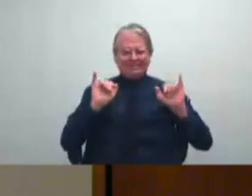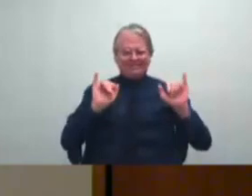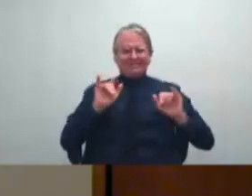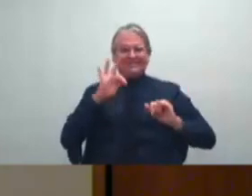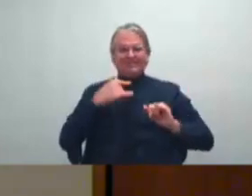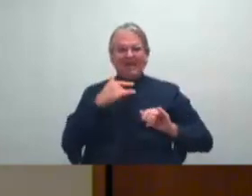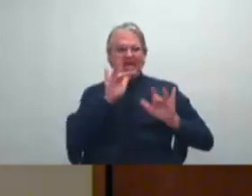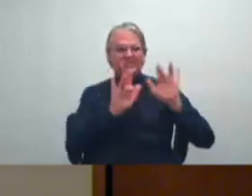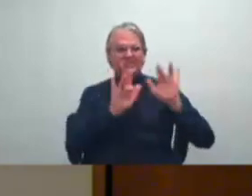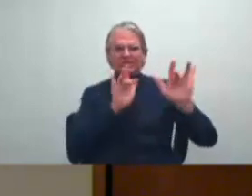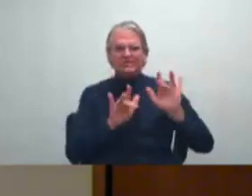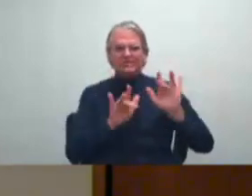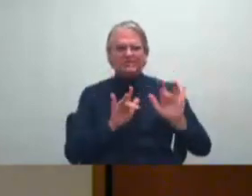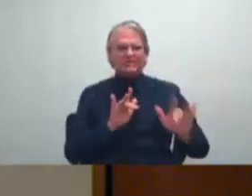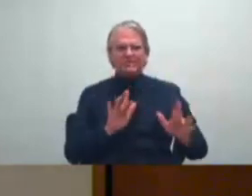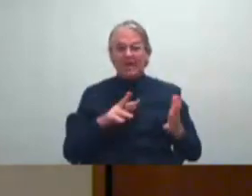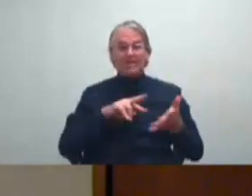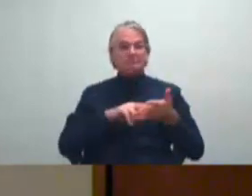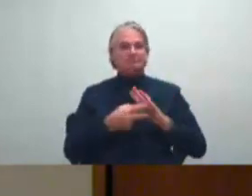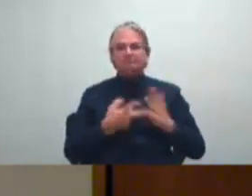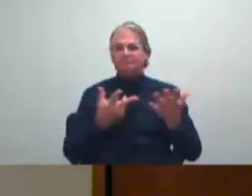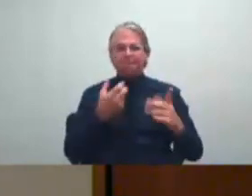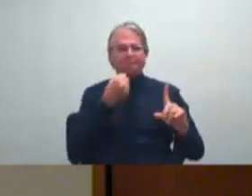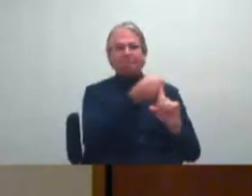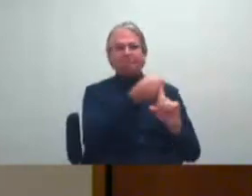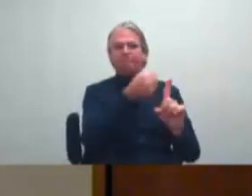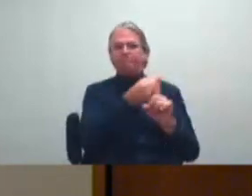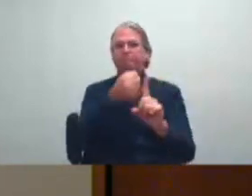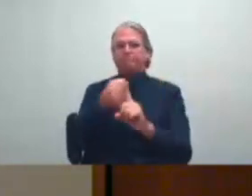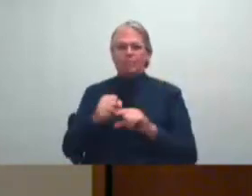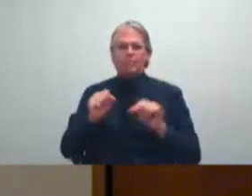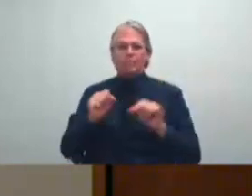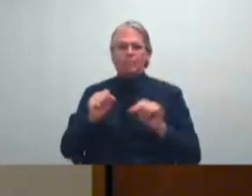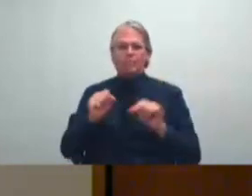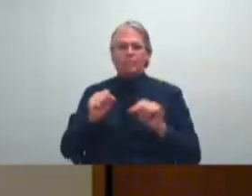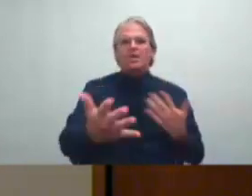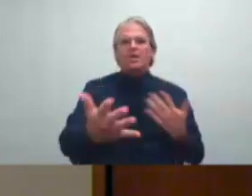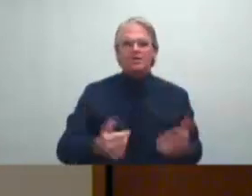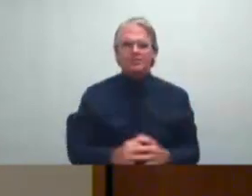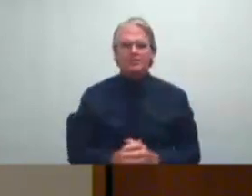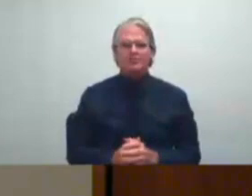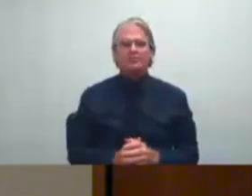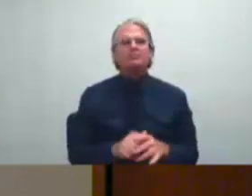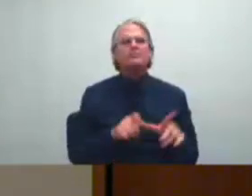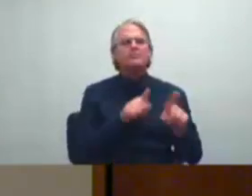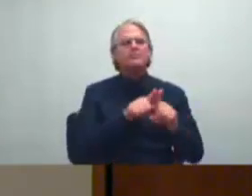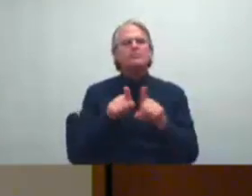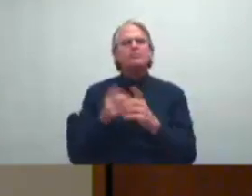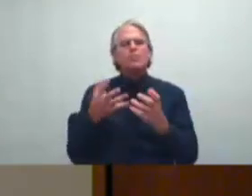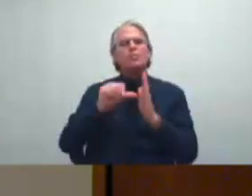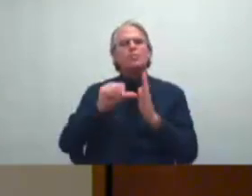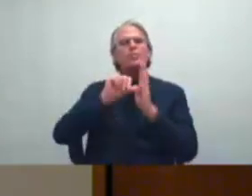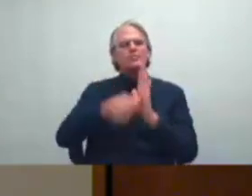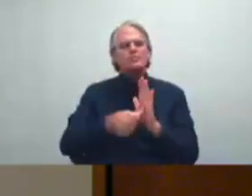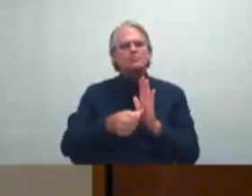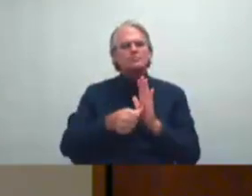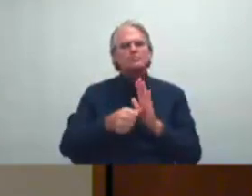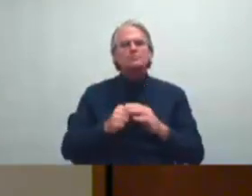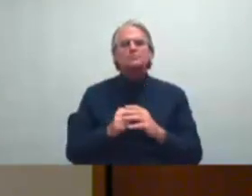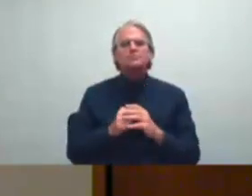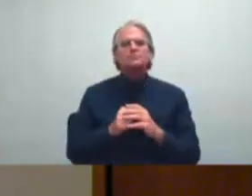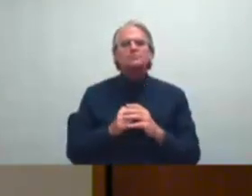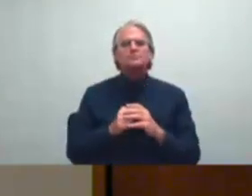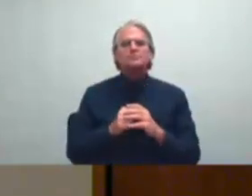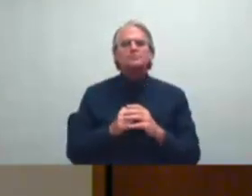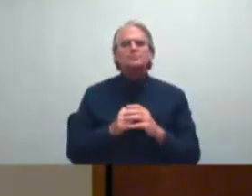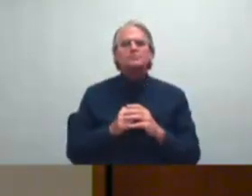line. And I really do want to impress upon people the importance of mask wearing as well. And then,